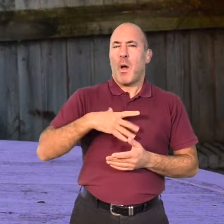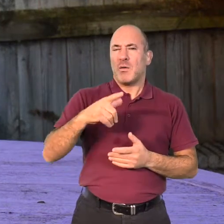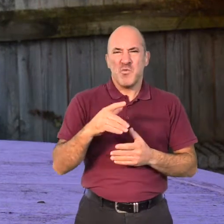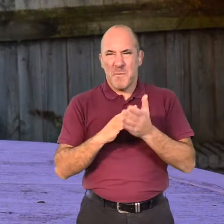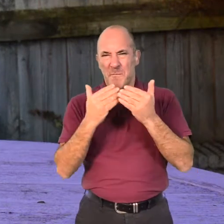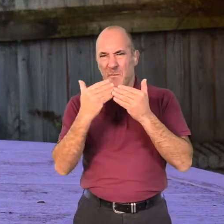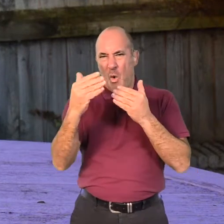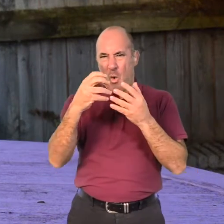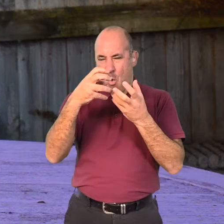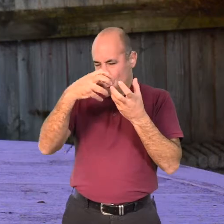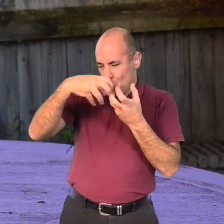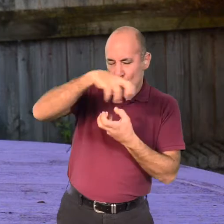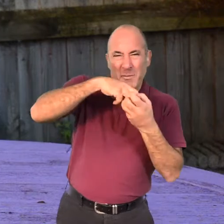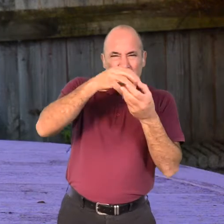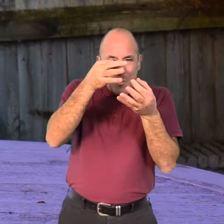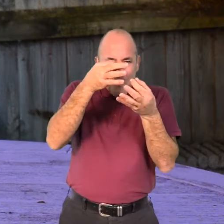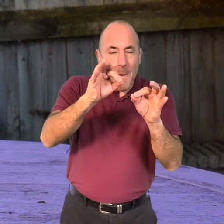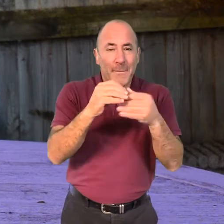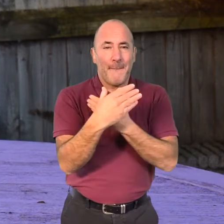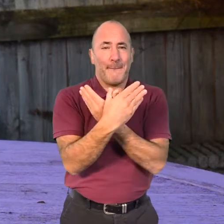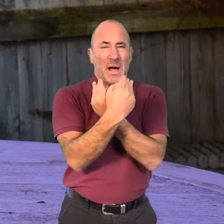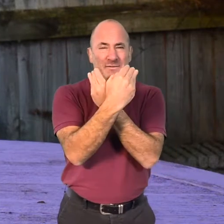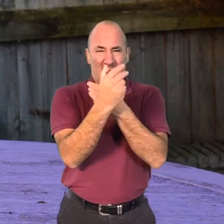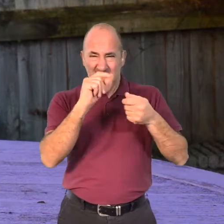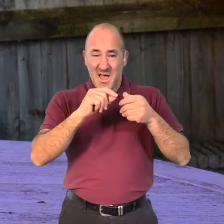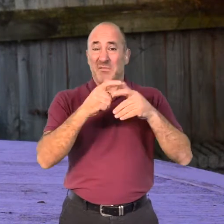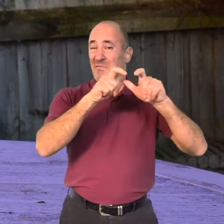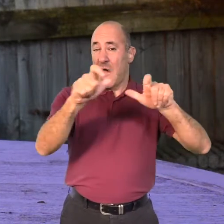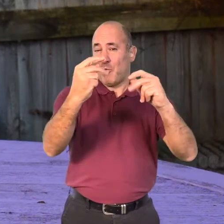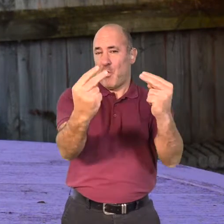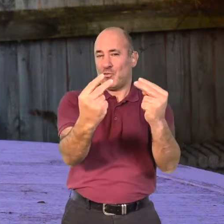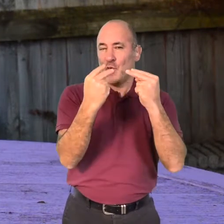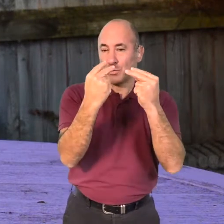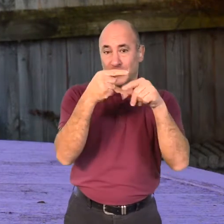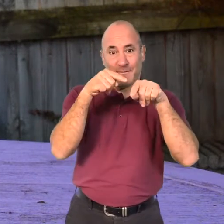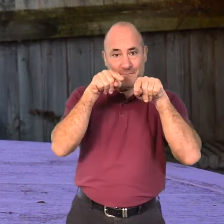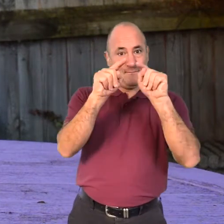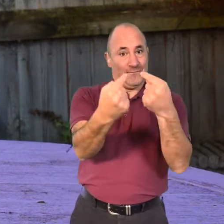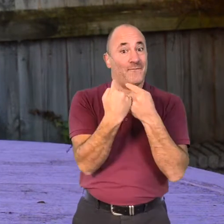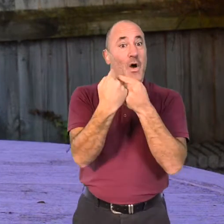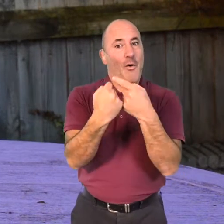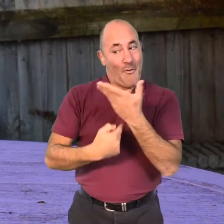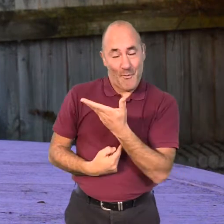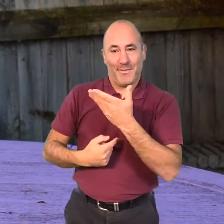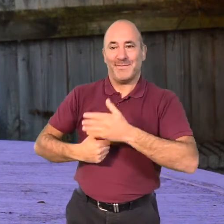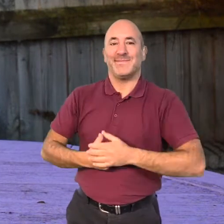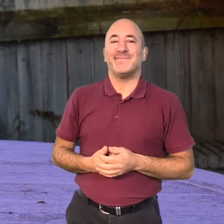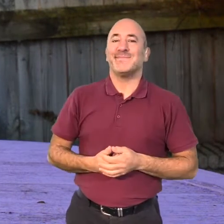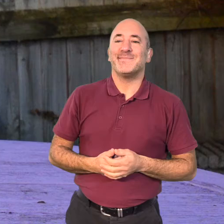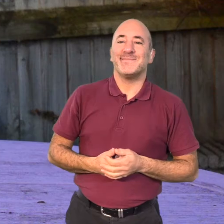an even more intricate and complicated butterfly, then keep watching and follow along with